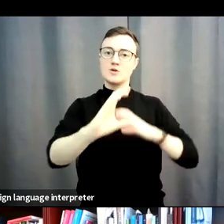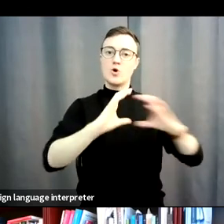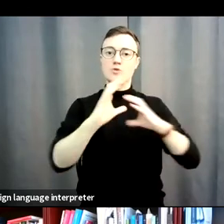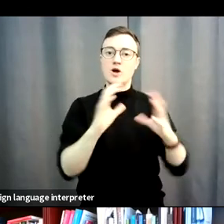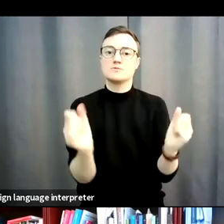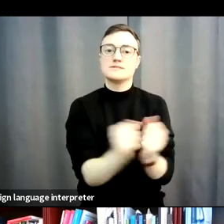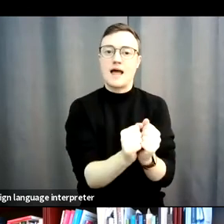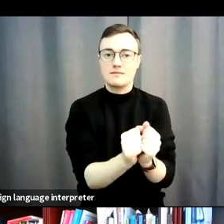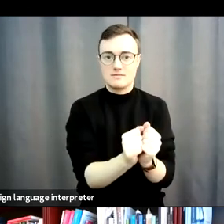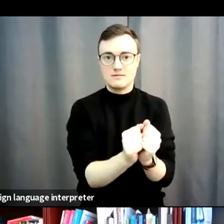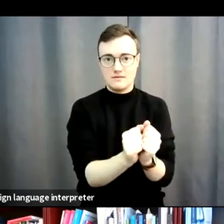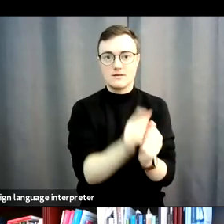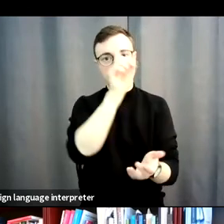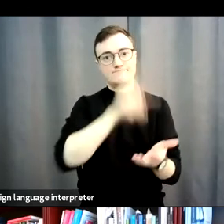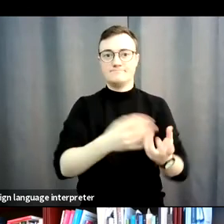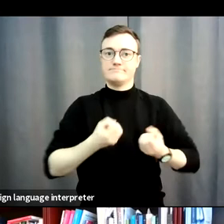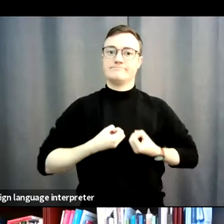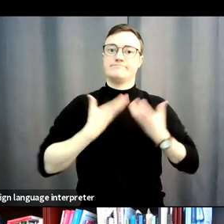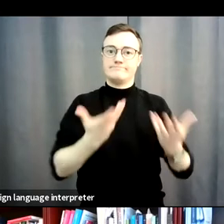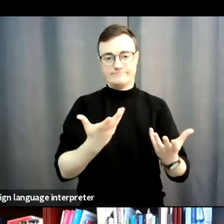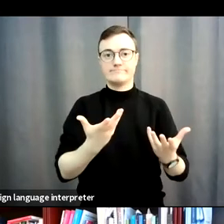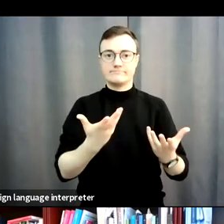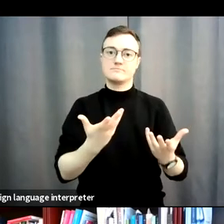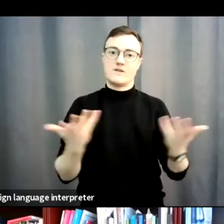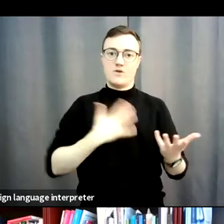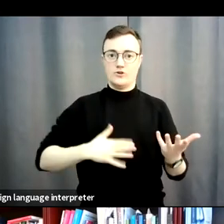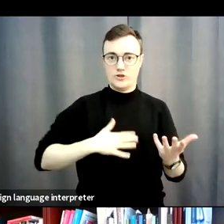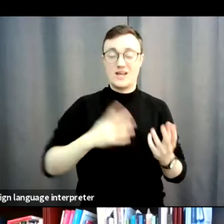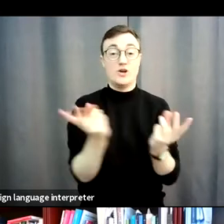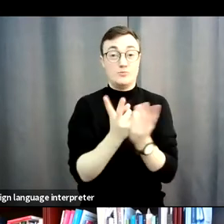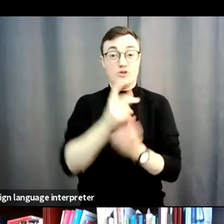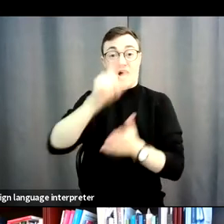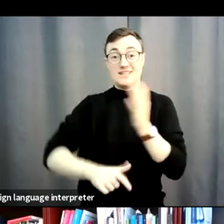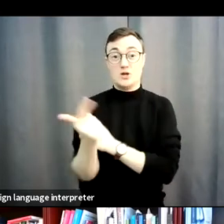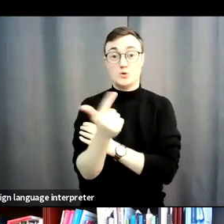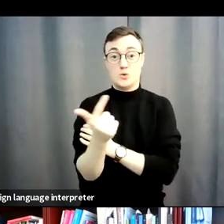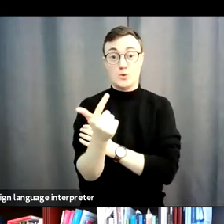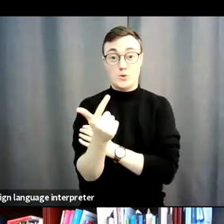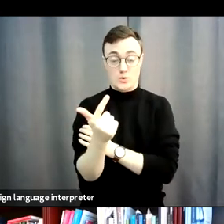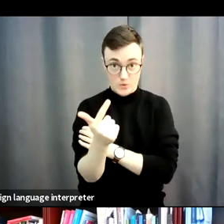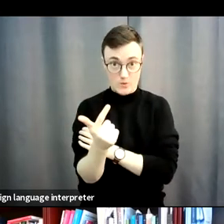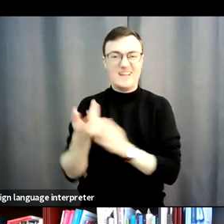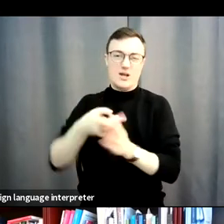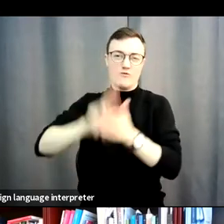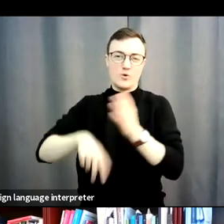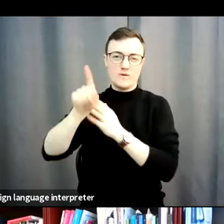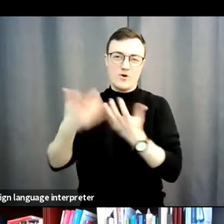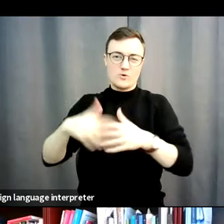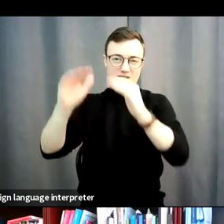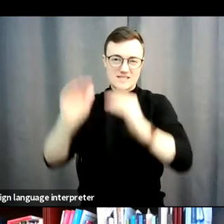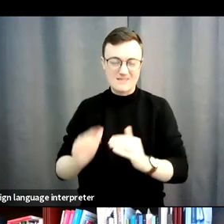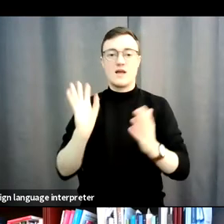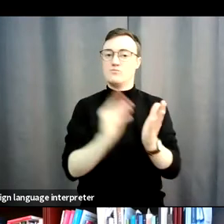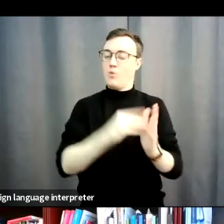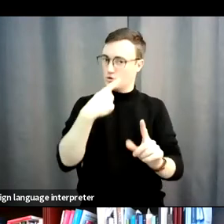of their views. So we see that Article 7 of the CRPD directly says or expressly states